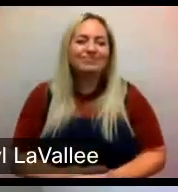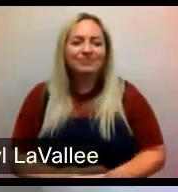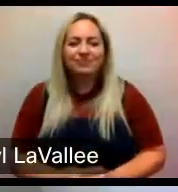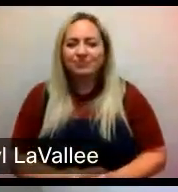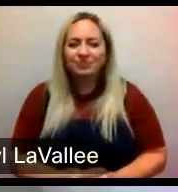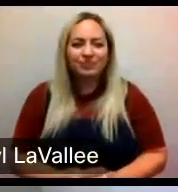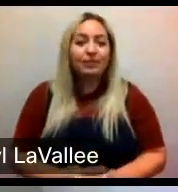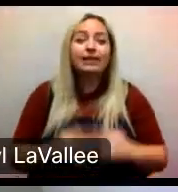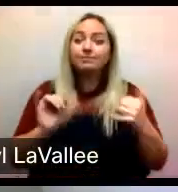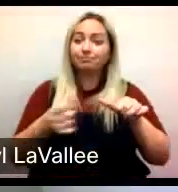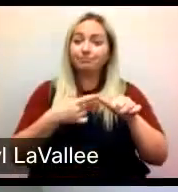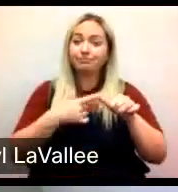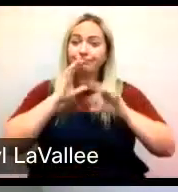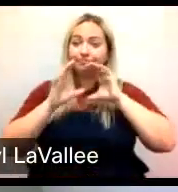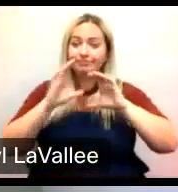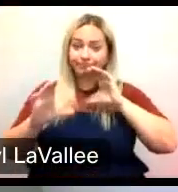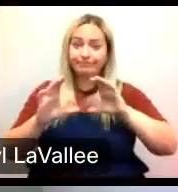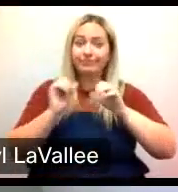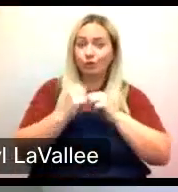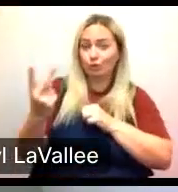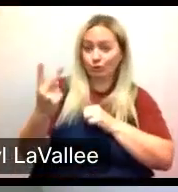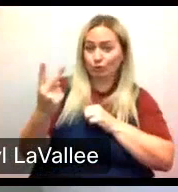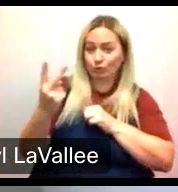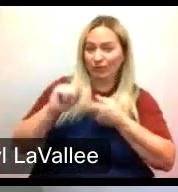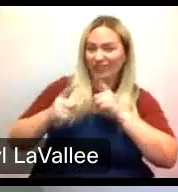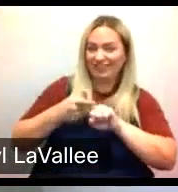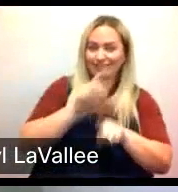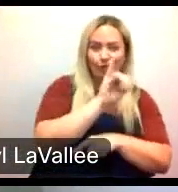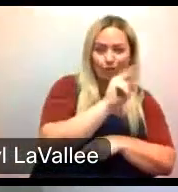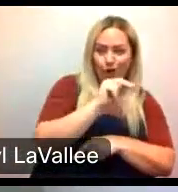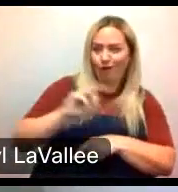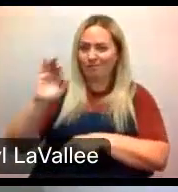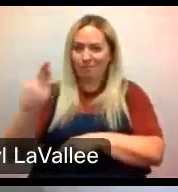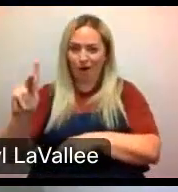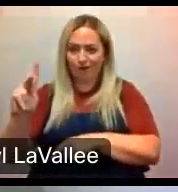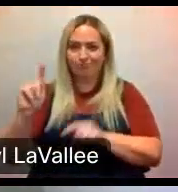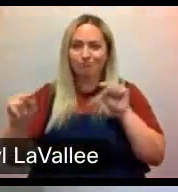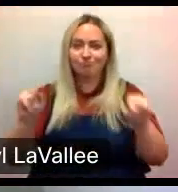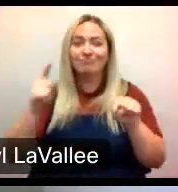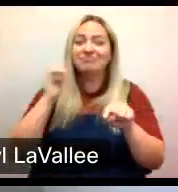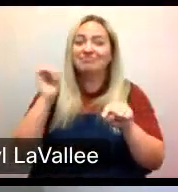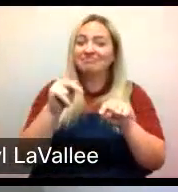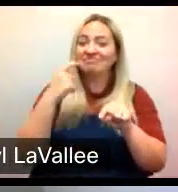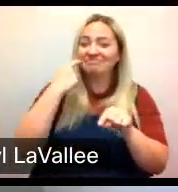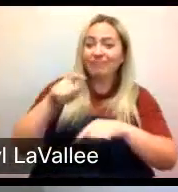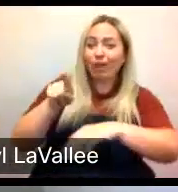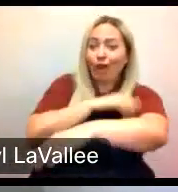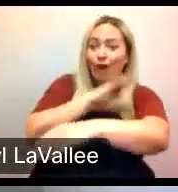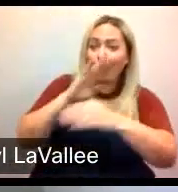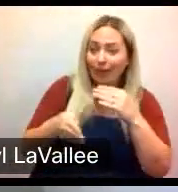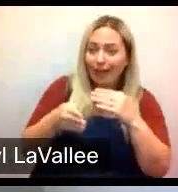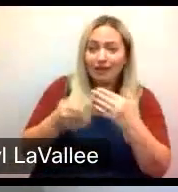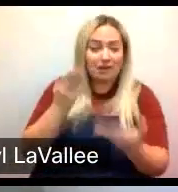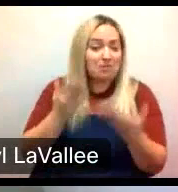So let's look at this communication between these two pals, John and Mark. We've just returned from the long weekend, so maybe you